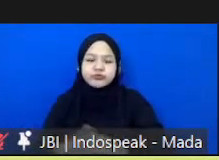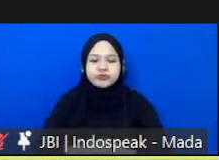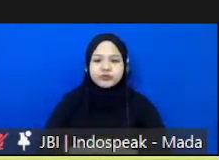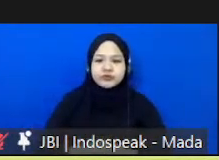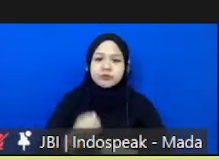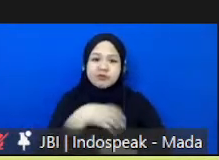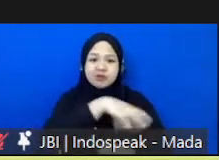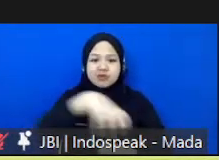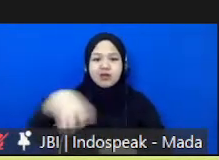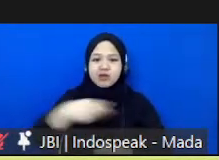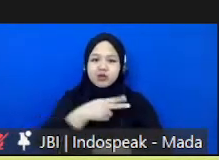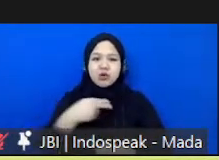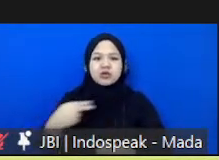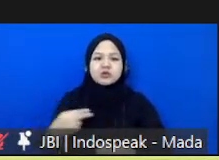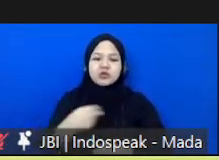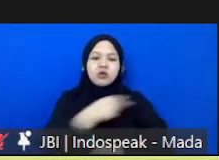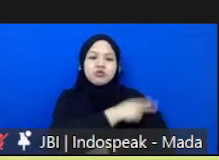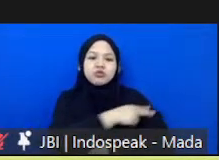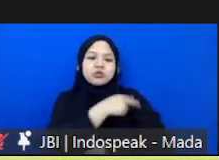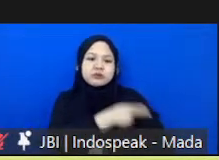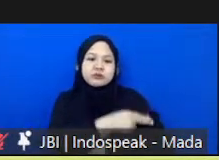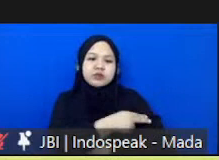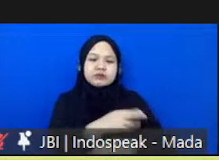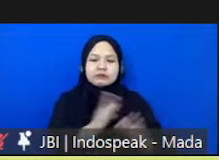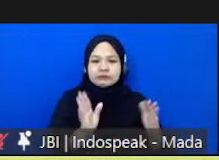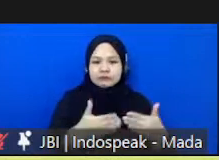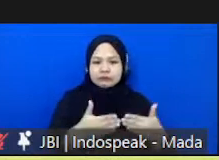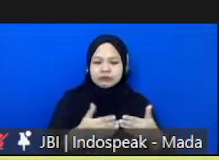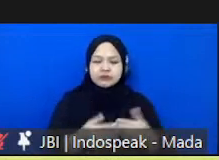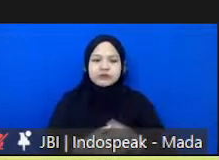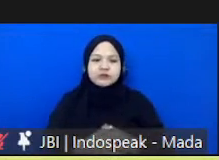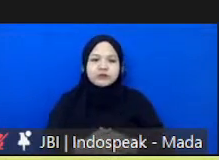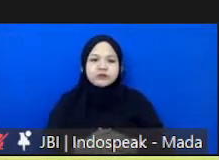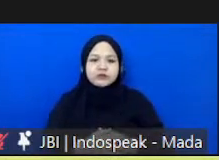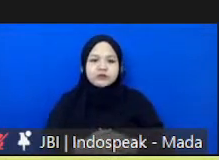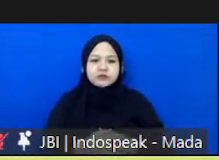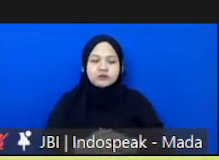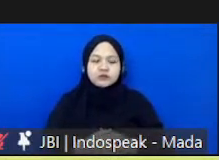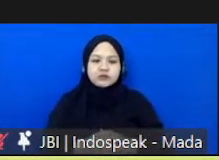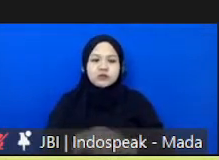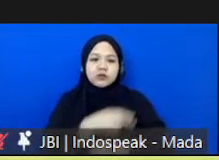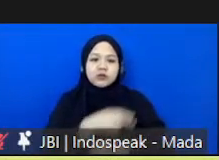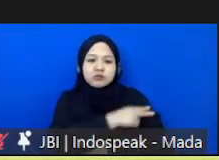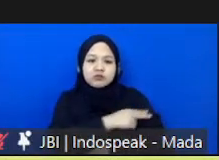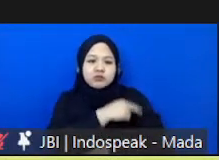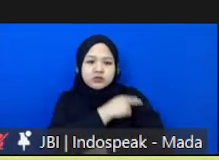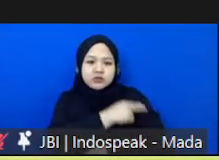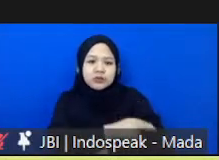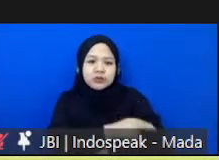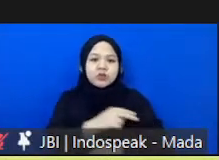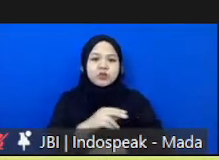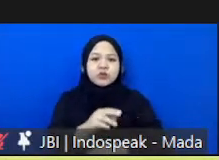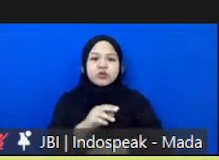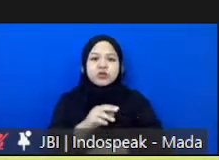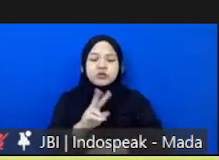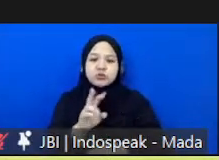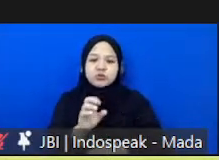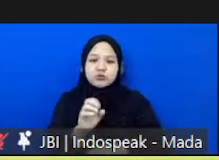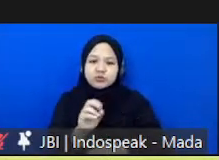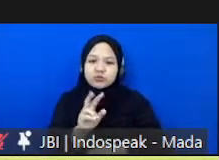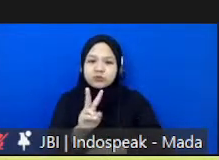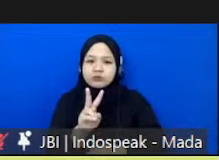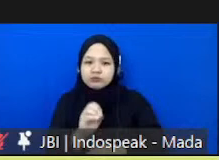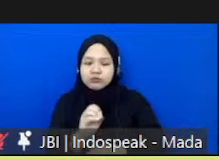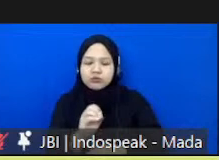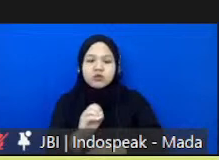terms of child health, the closure of posyandu, especially in 2020, means routine